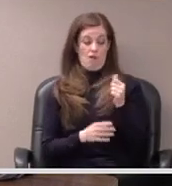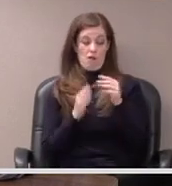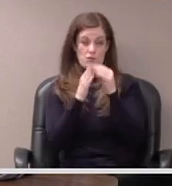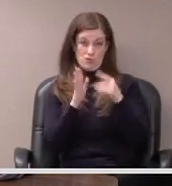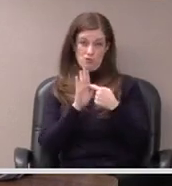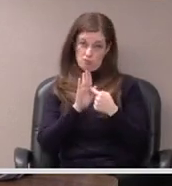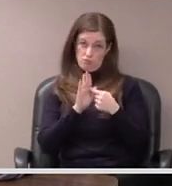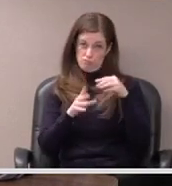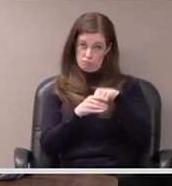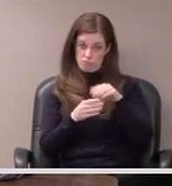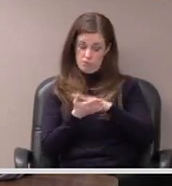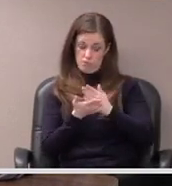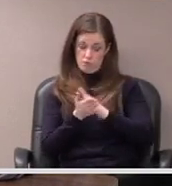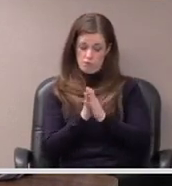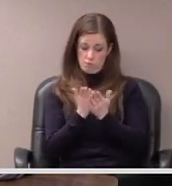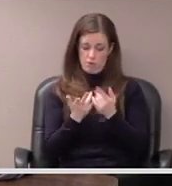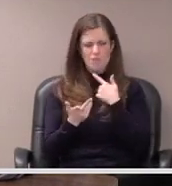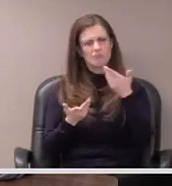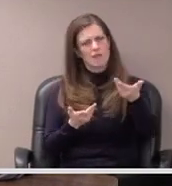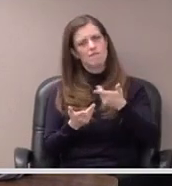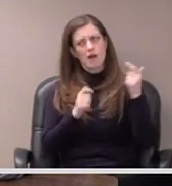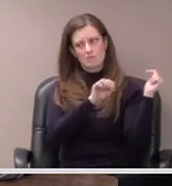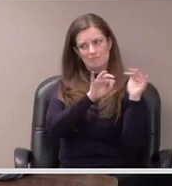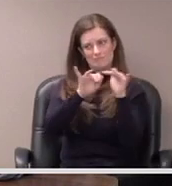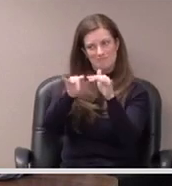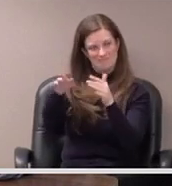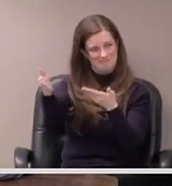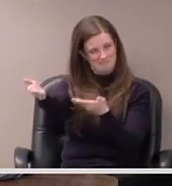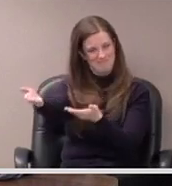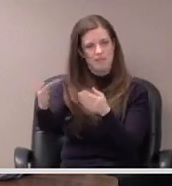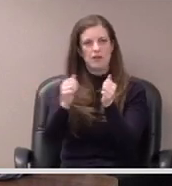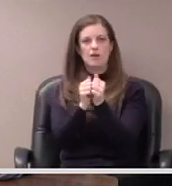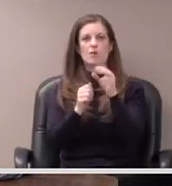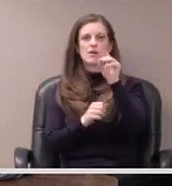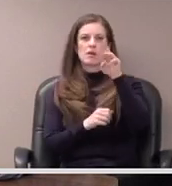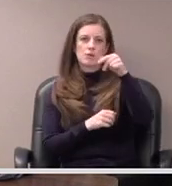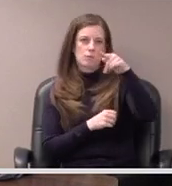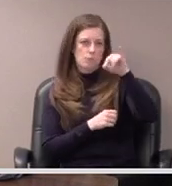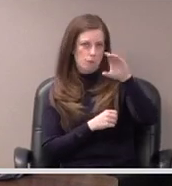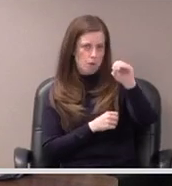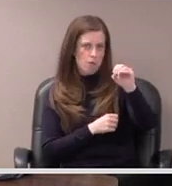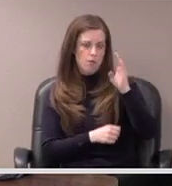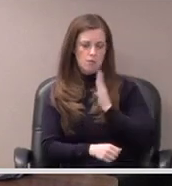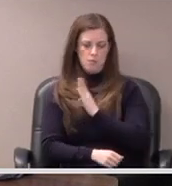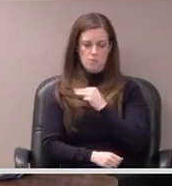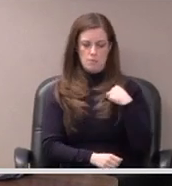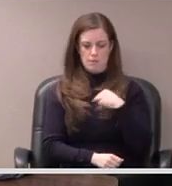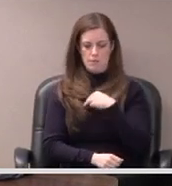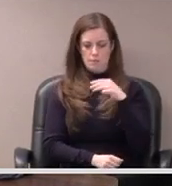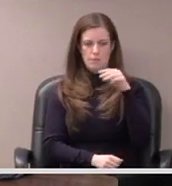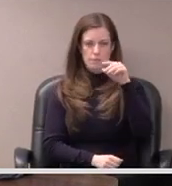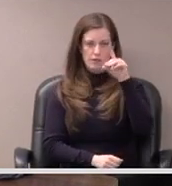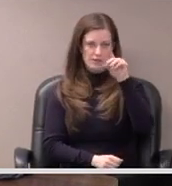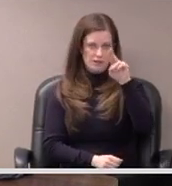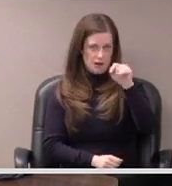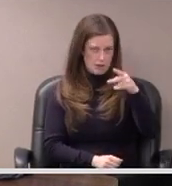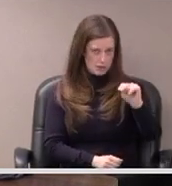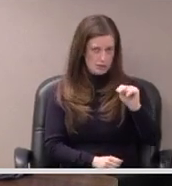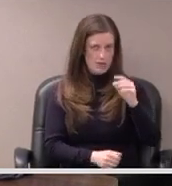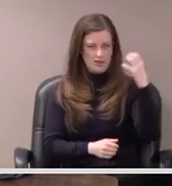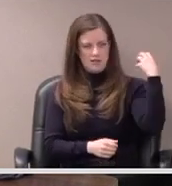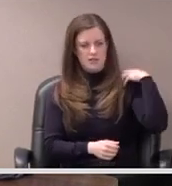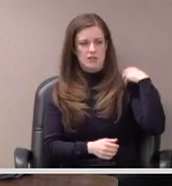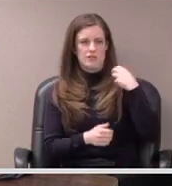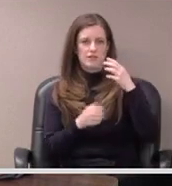this cookbook, and I would like to invite them up to the front, along with Dr. Polio, board member Linda Duncan, chief equity